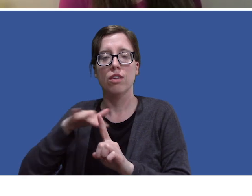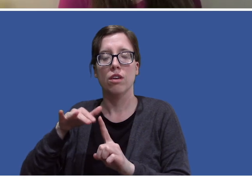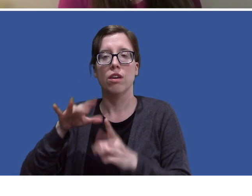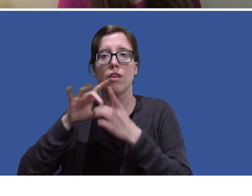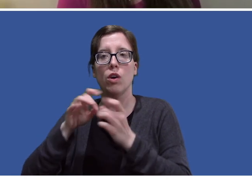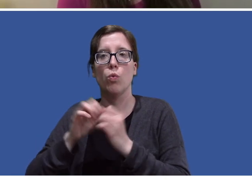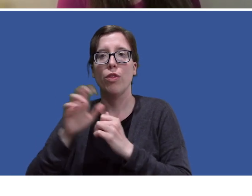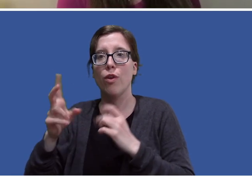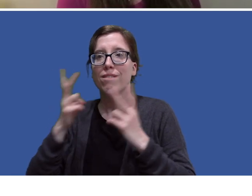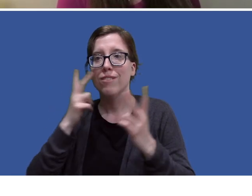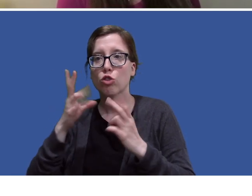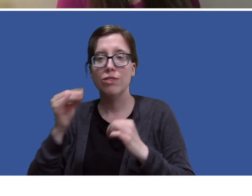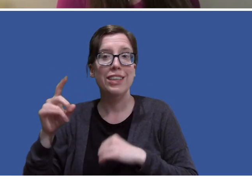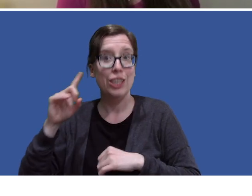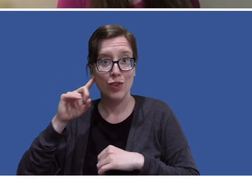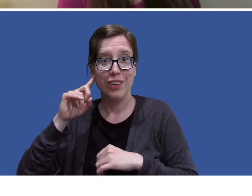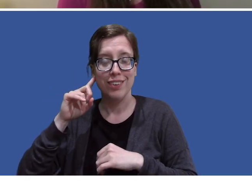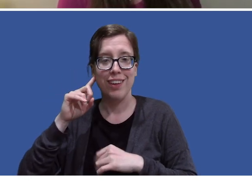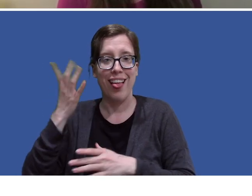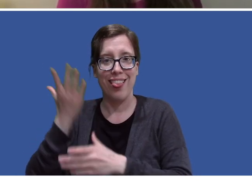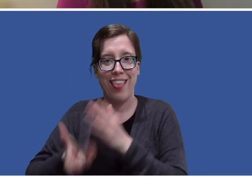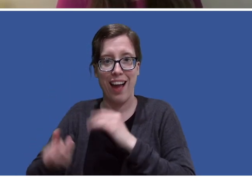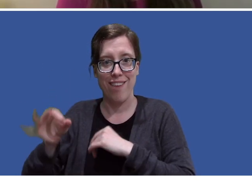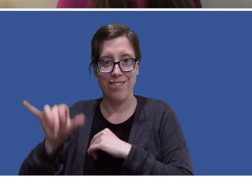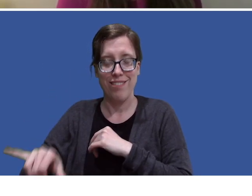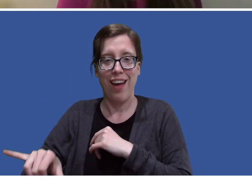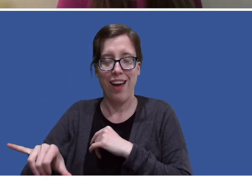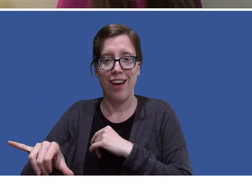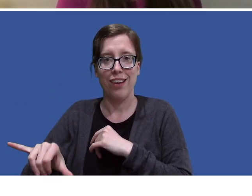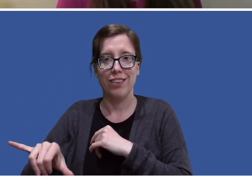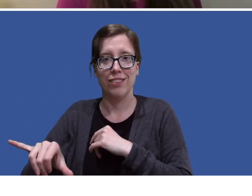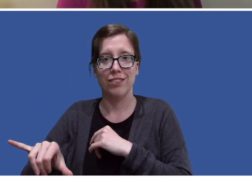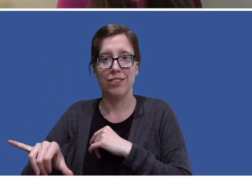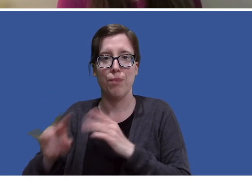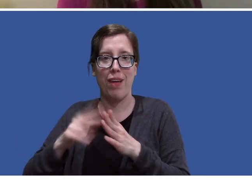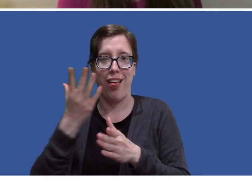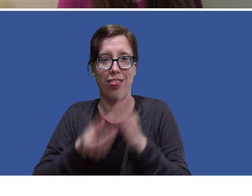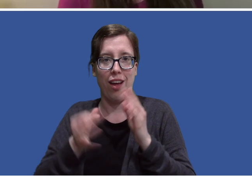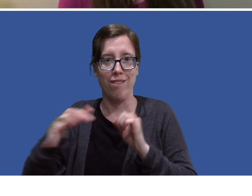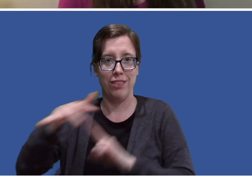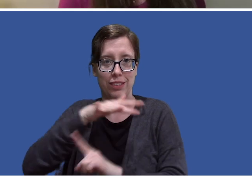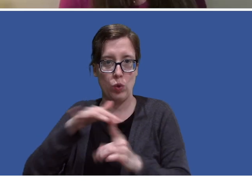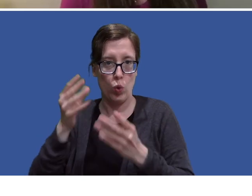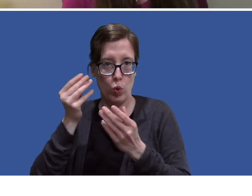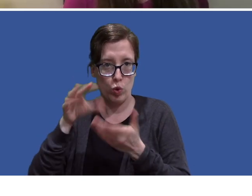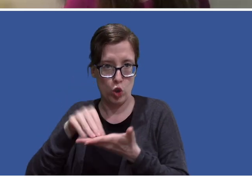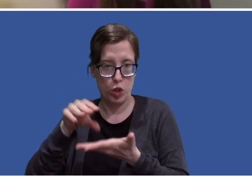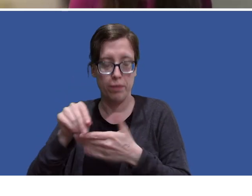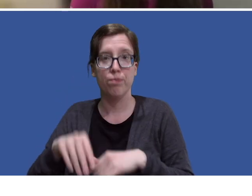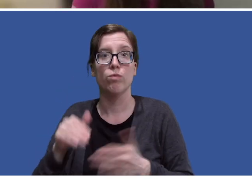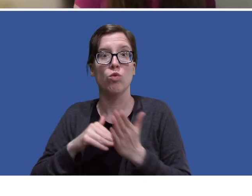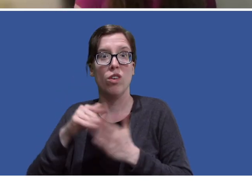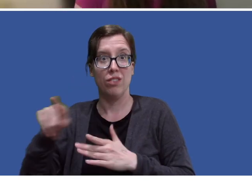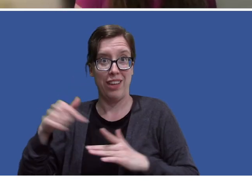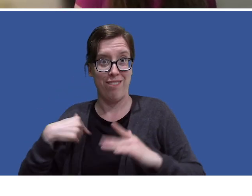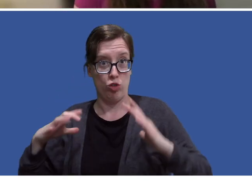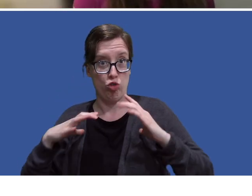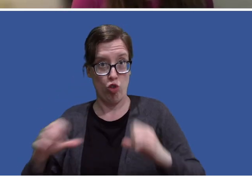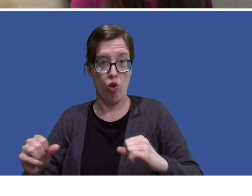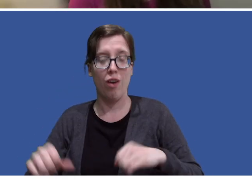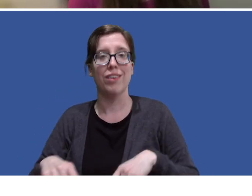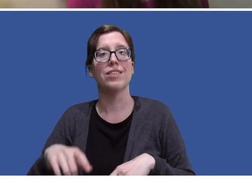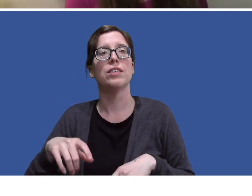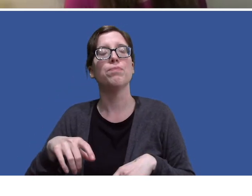Oftentimes, students with charge syndrome need to have some support or some teaching or